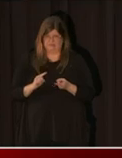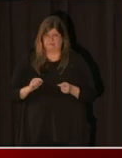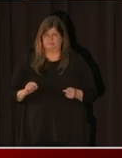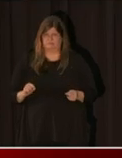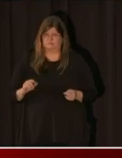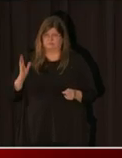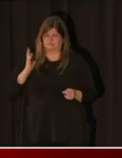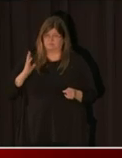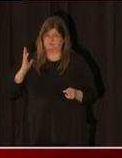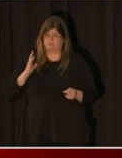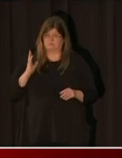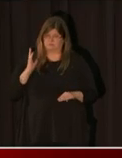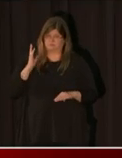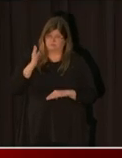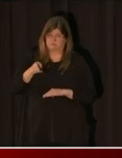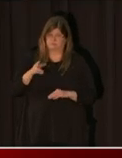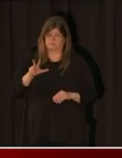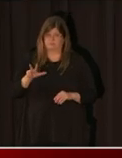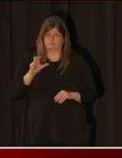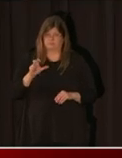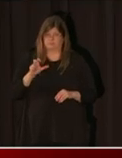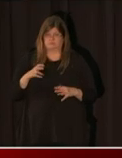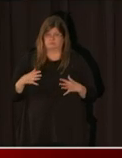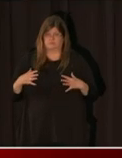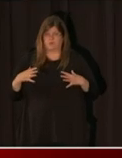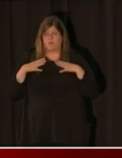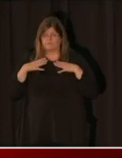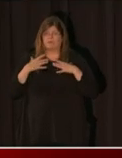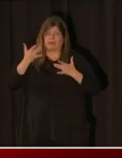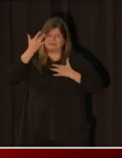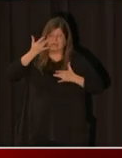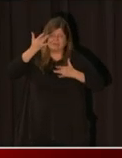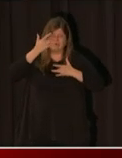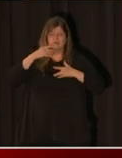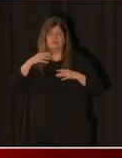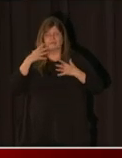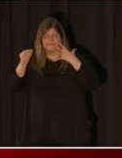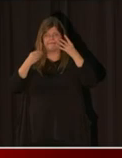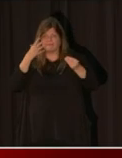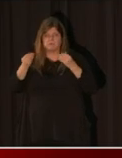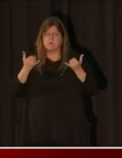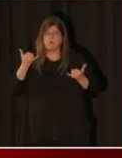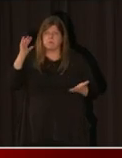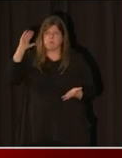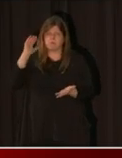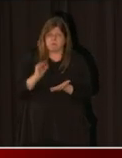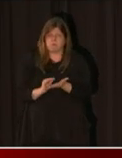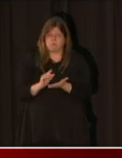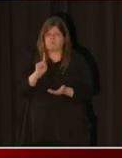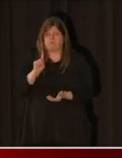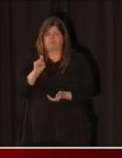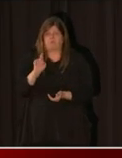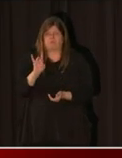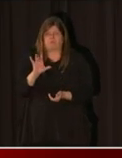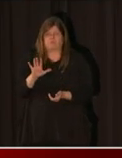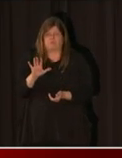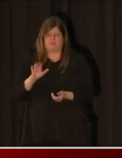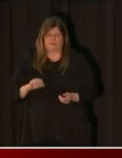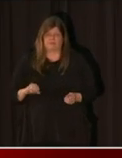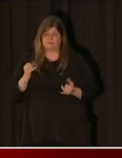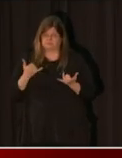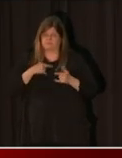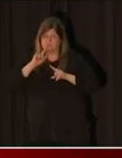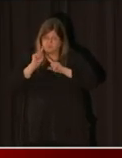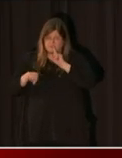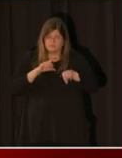over 300 at one point. Now we're below 200. We're at about 185. So the direction that we've given our officers is consistent